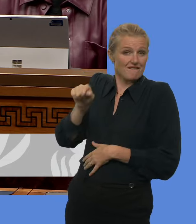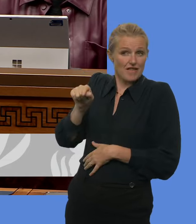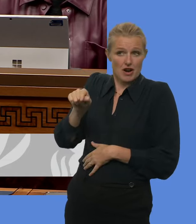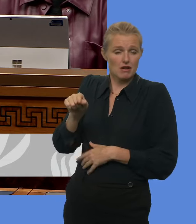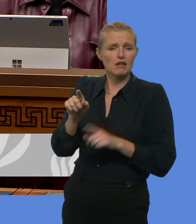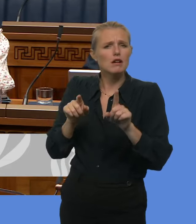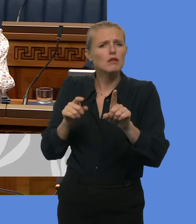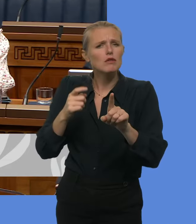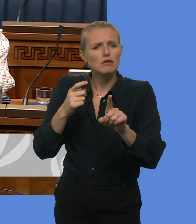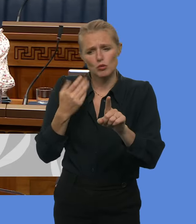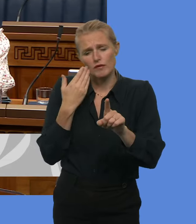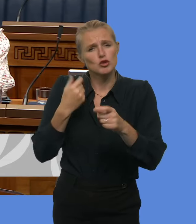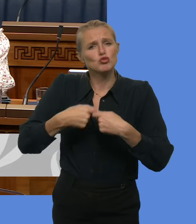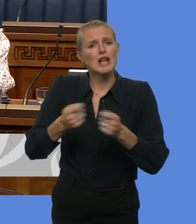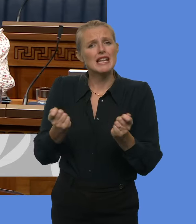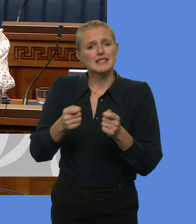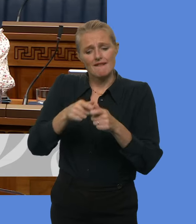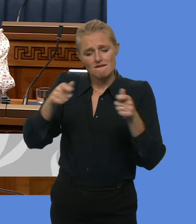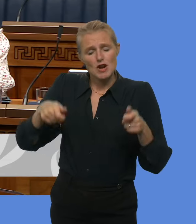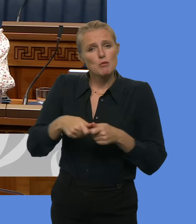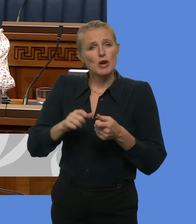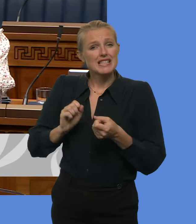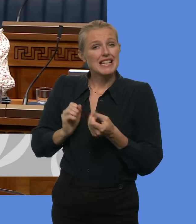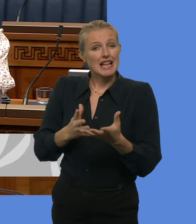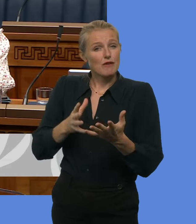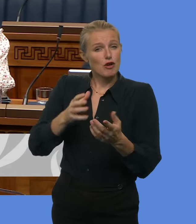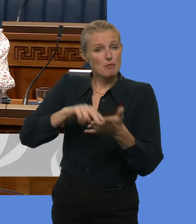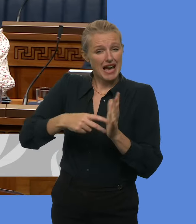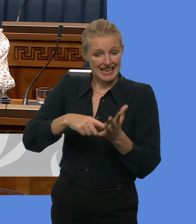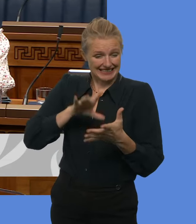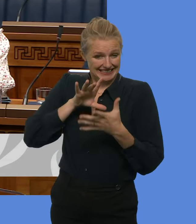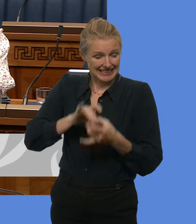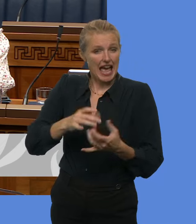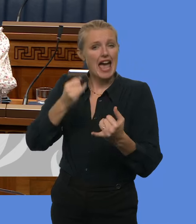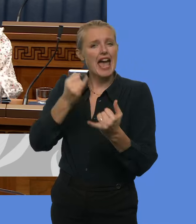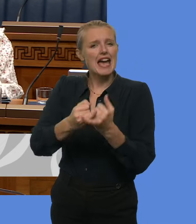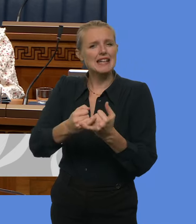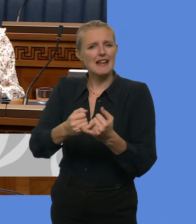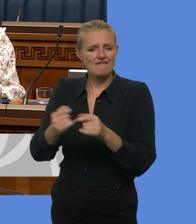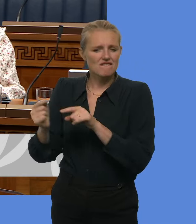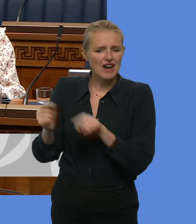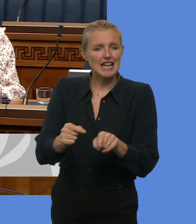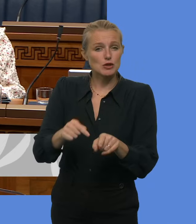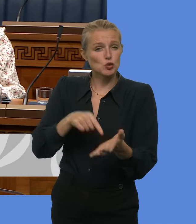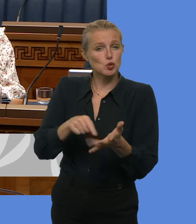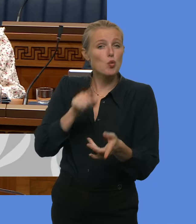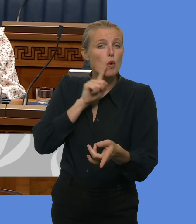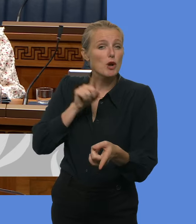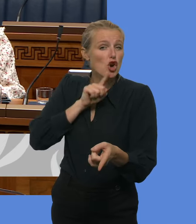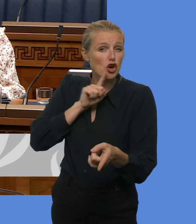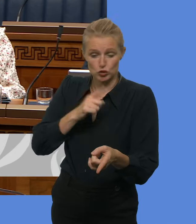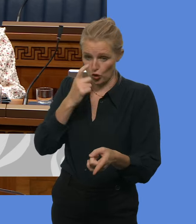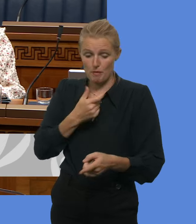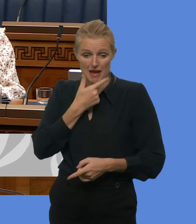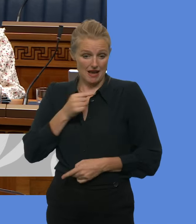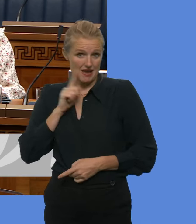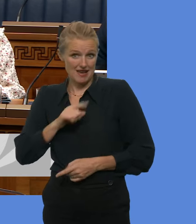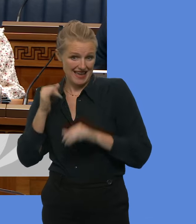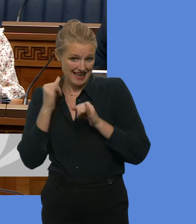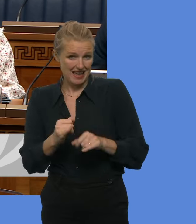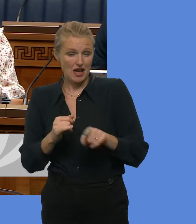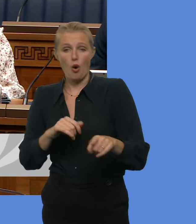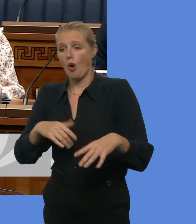our framework and delivery plan on ending violence against women and girls. So that can be gender-based hate and violence as well. All of that is